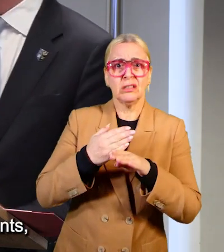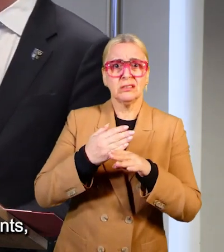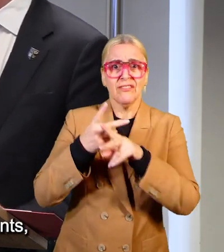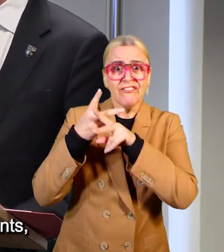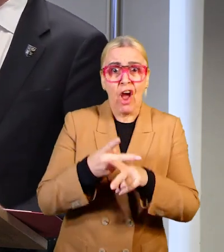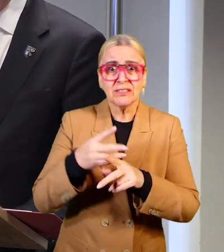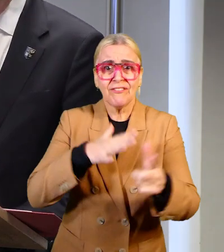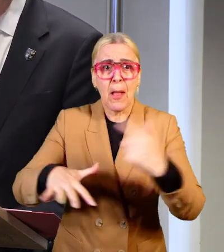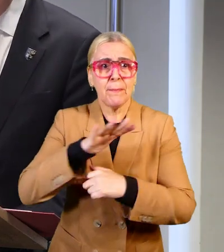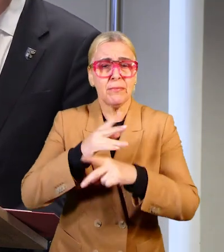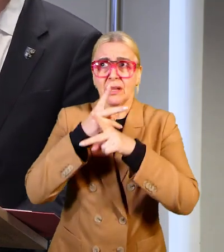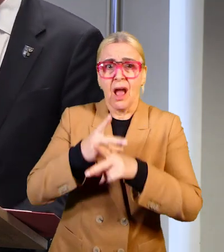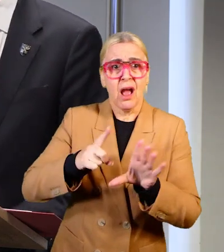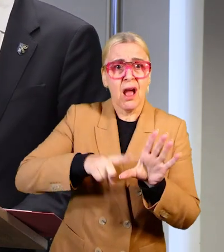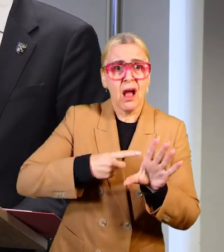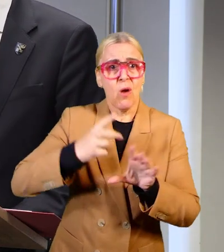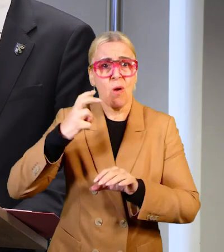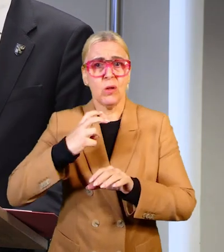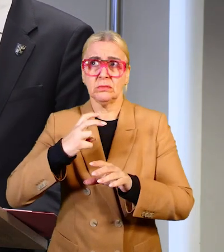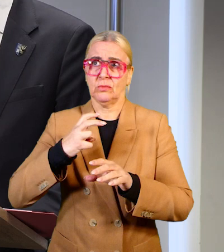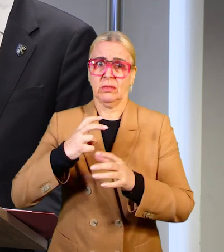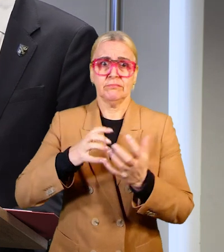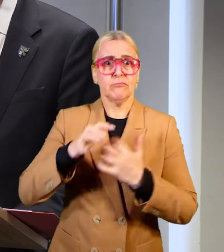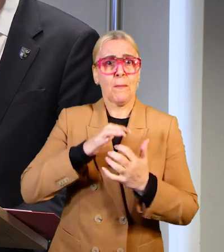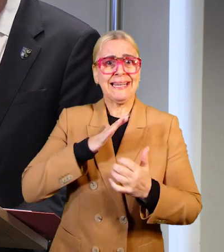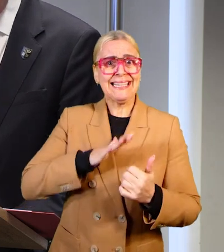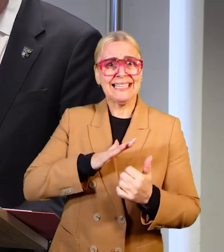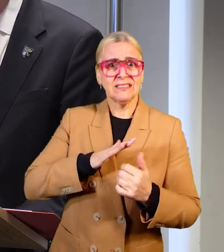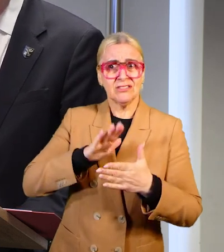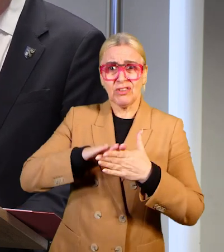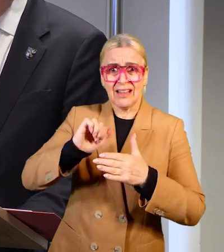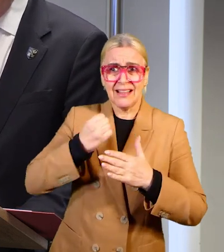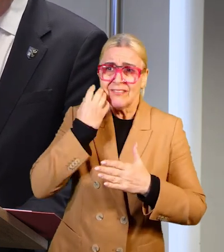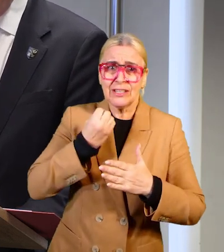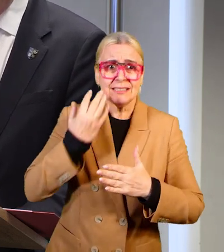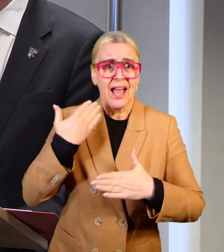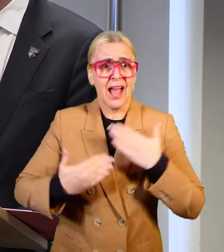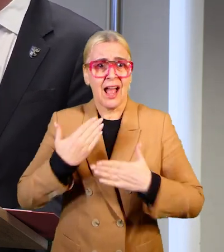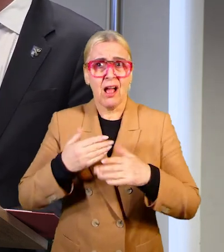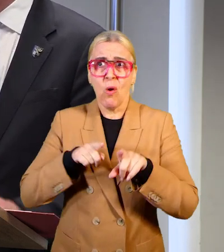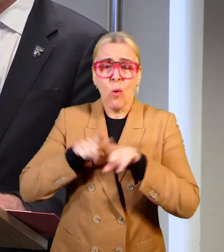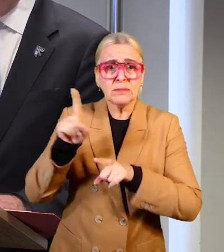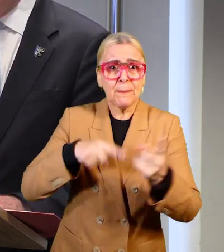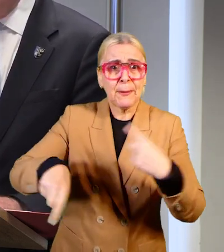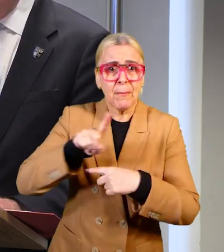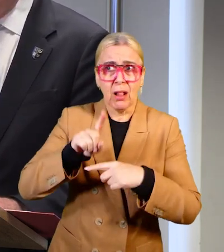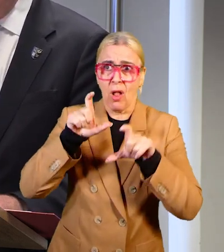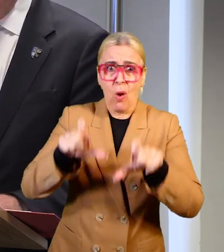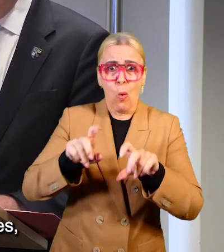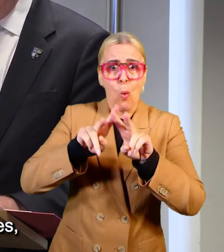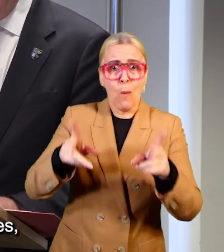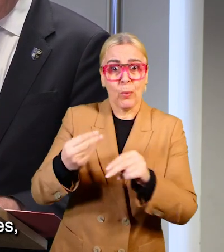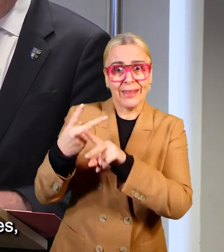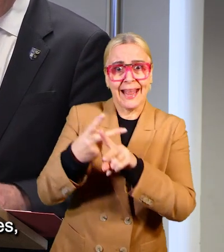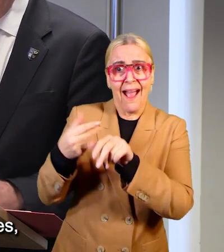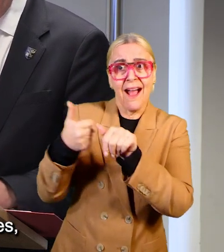teaching assistants, social workers, care workers, foster families, caring for young and old with complex needs